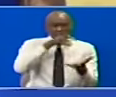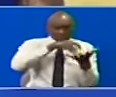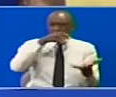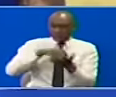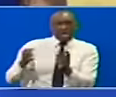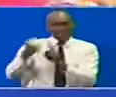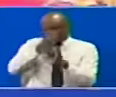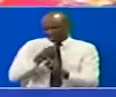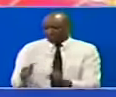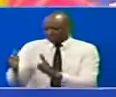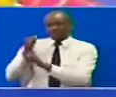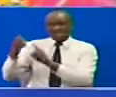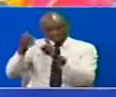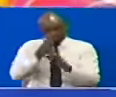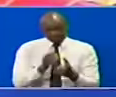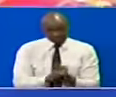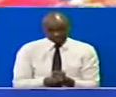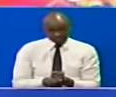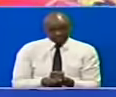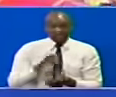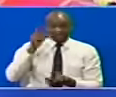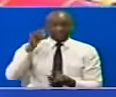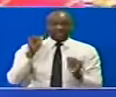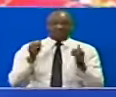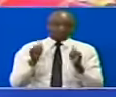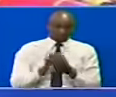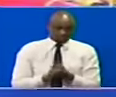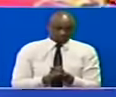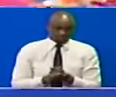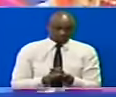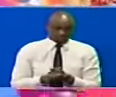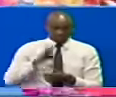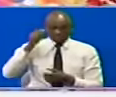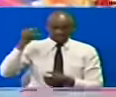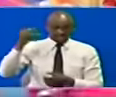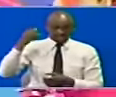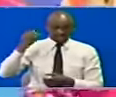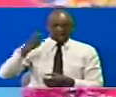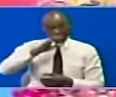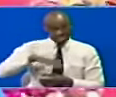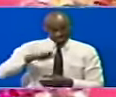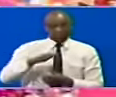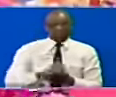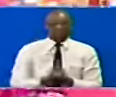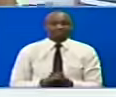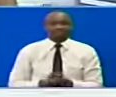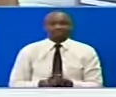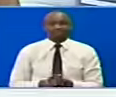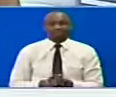she served. Elvis Kosgei, KTN News, Cherangani area, Trans Nzoia County.